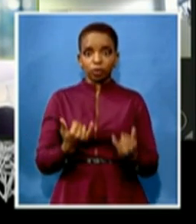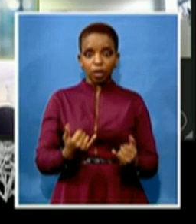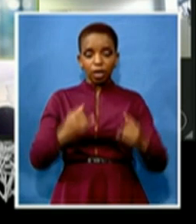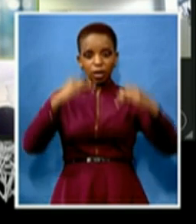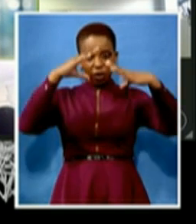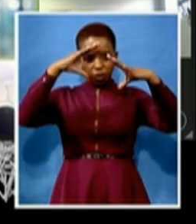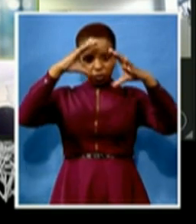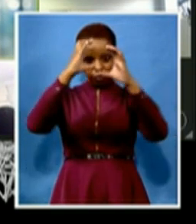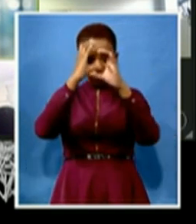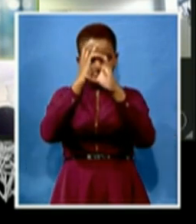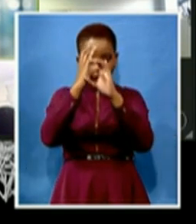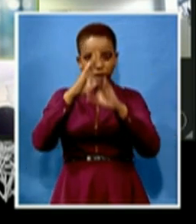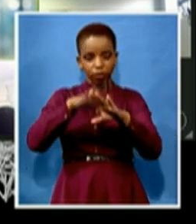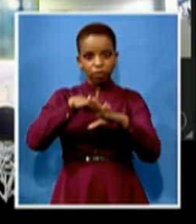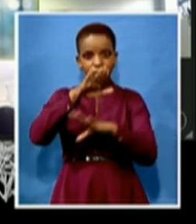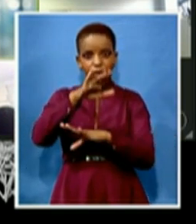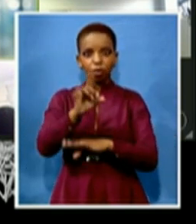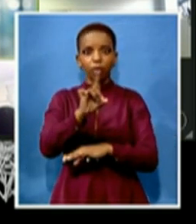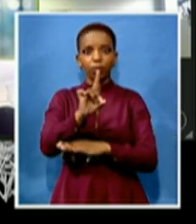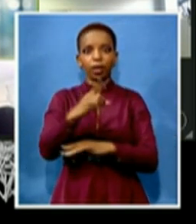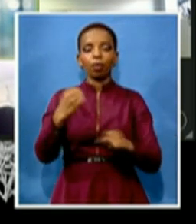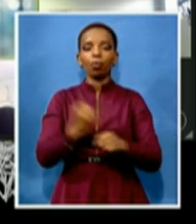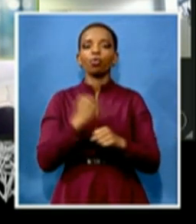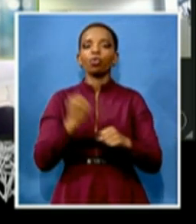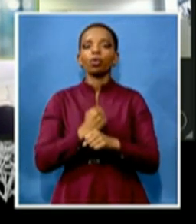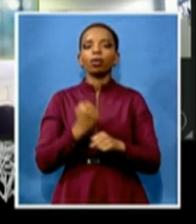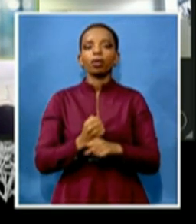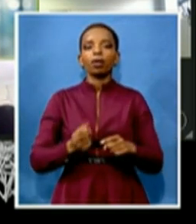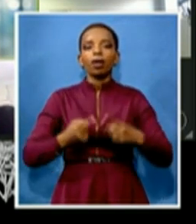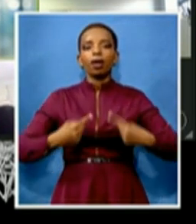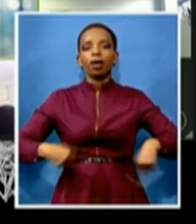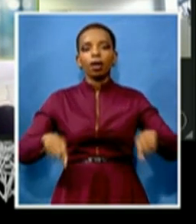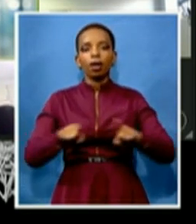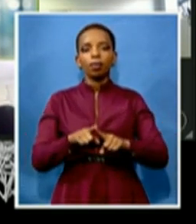we've done with and for Business for South Africa,